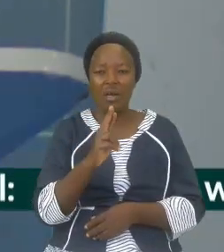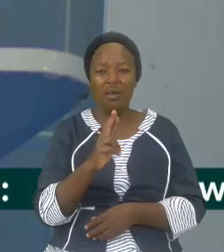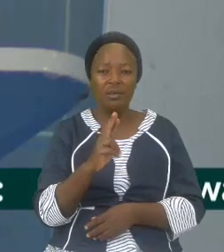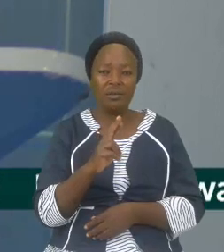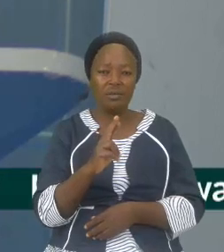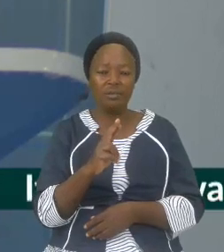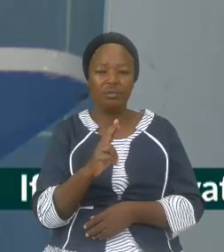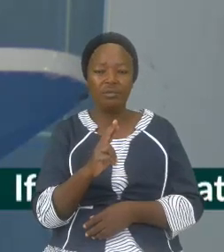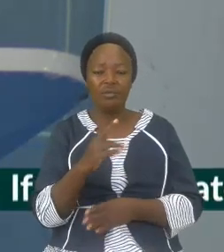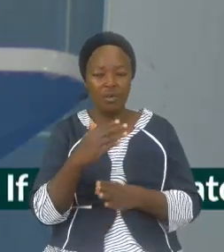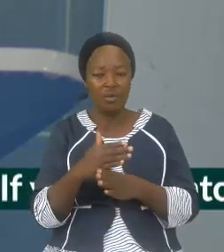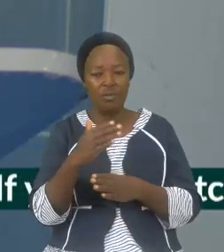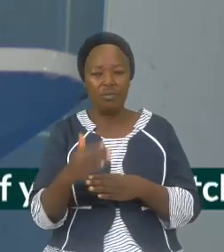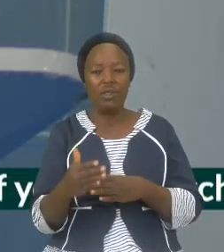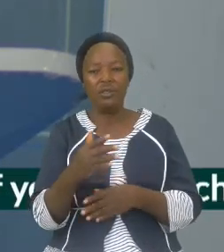are complete.